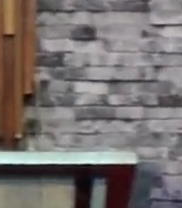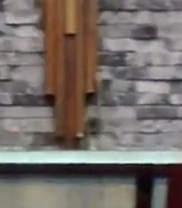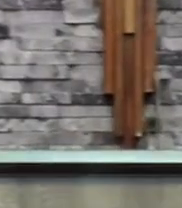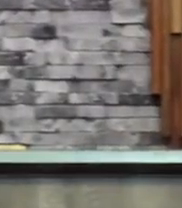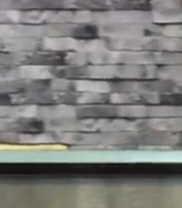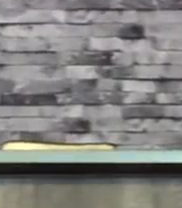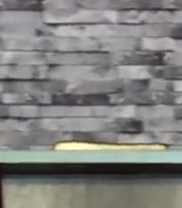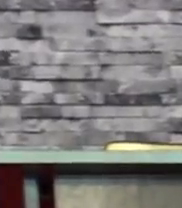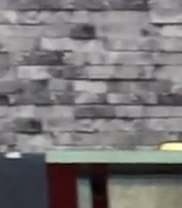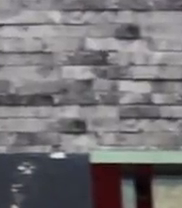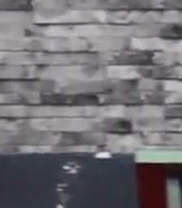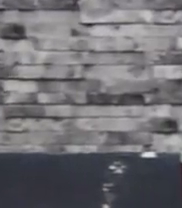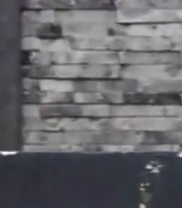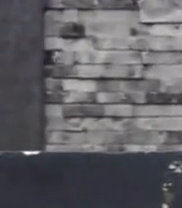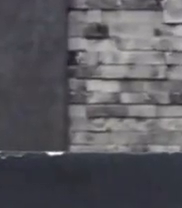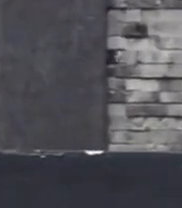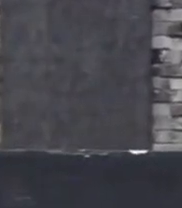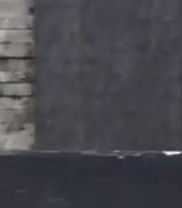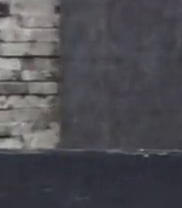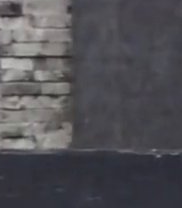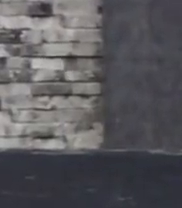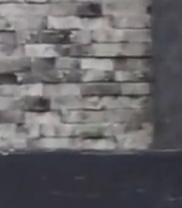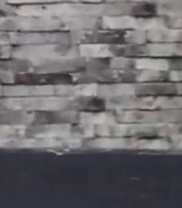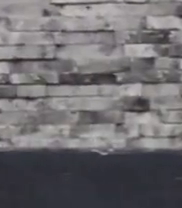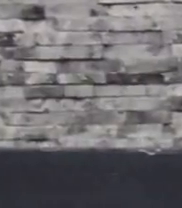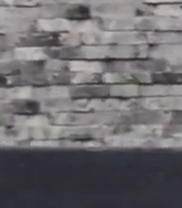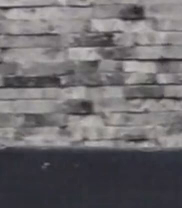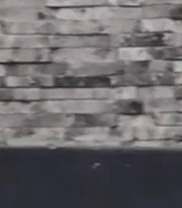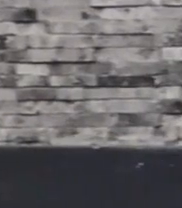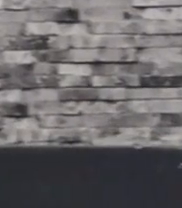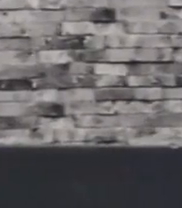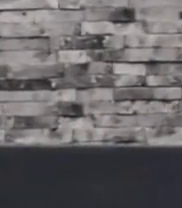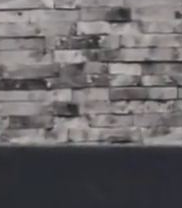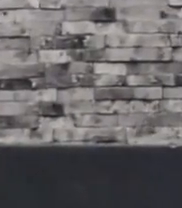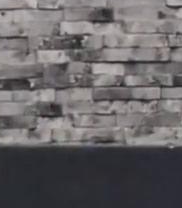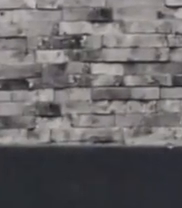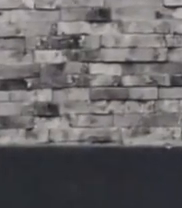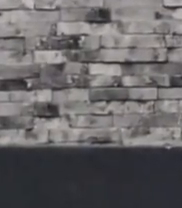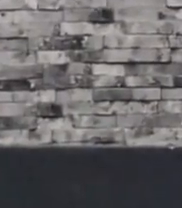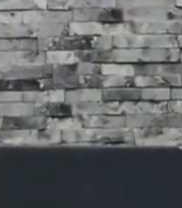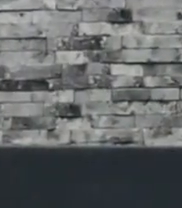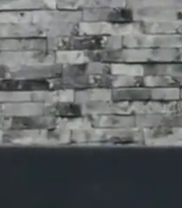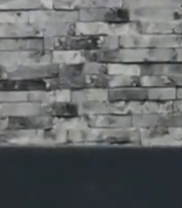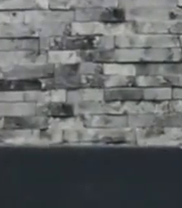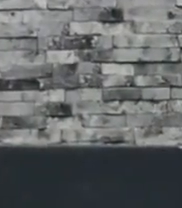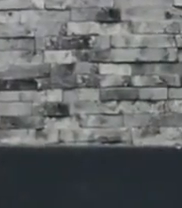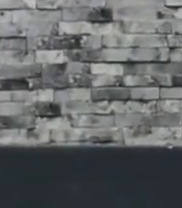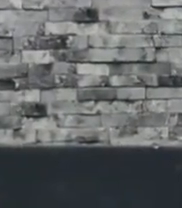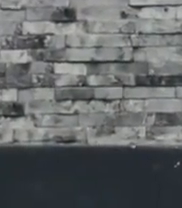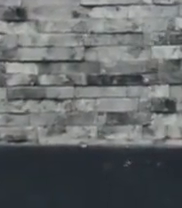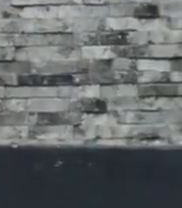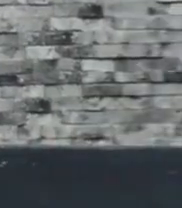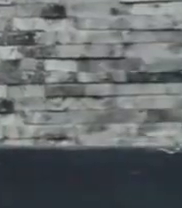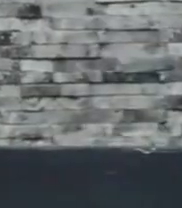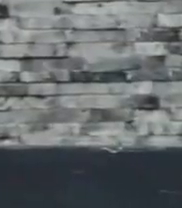I break these curses in Jesus' name. And I apply the blood of Jesus to everyone here.